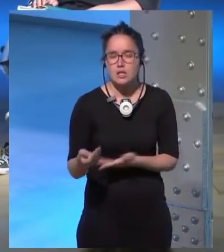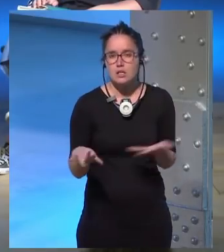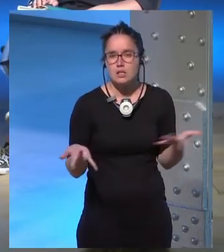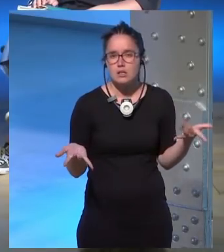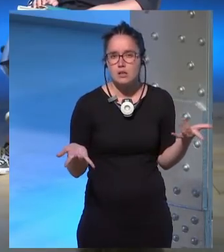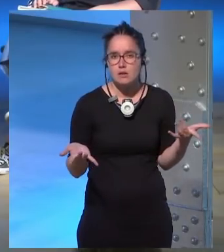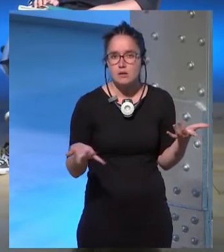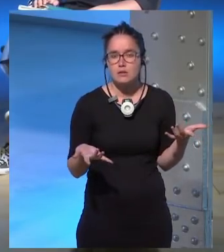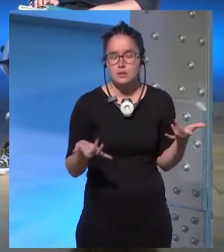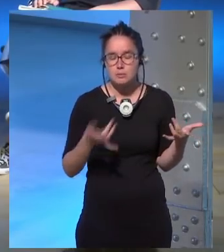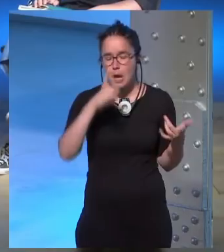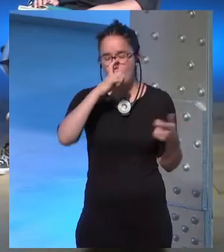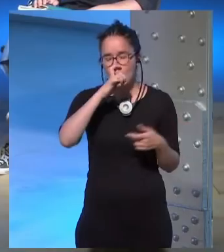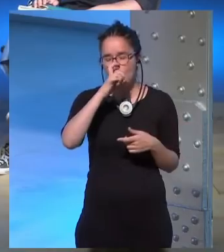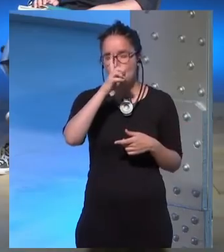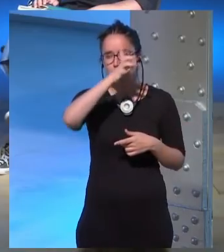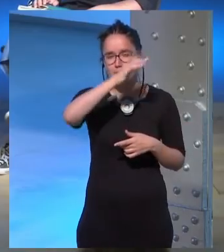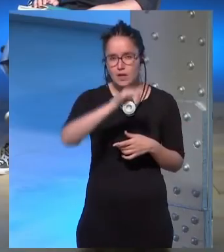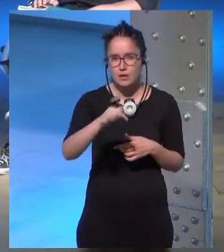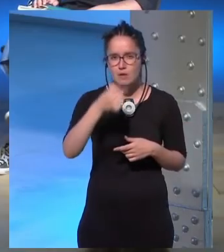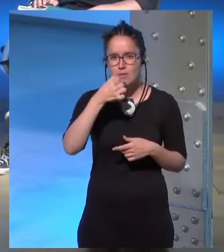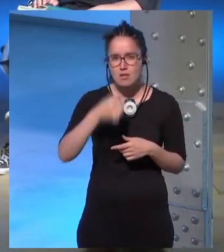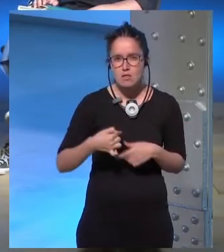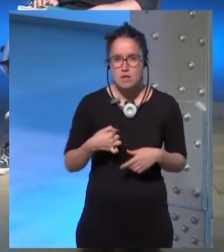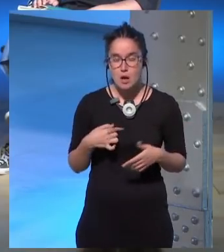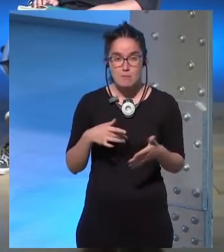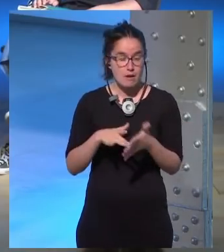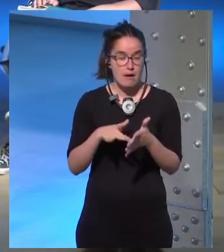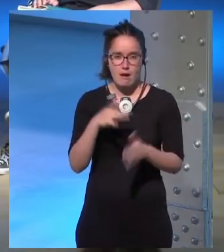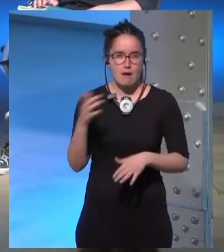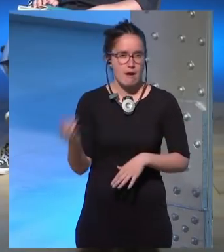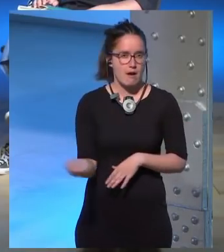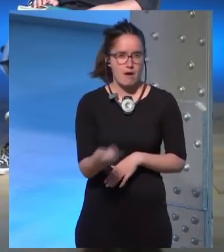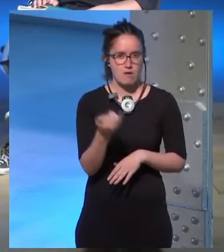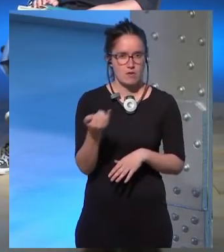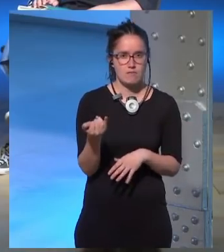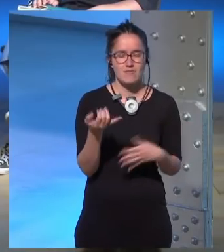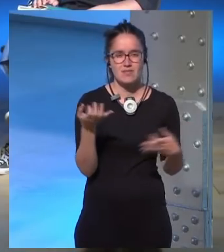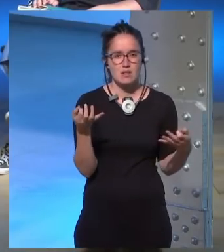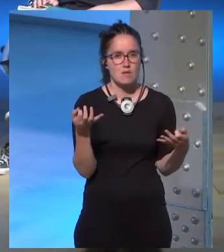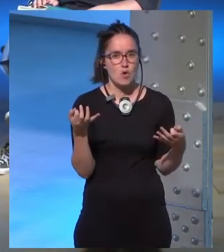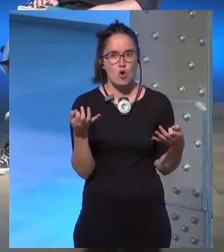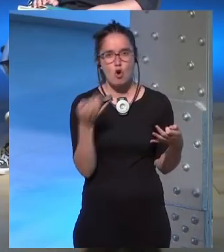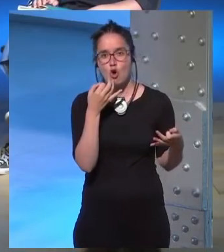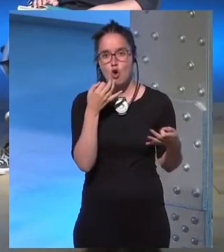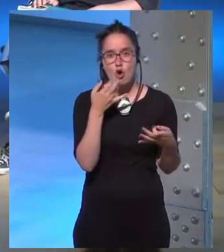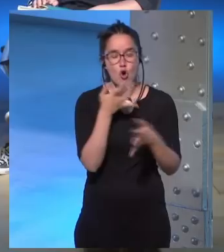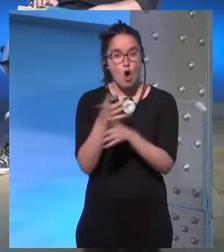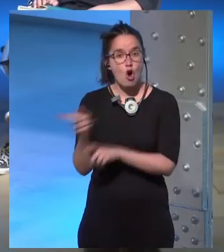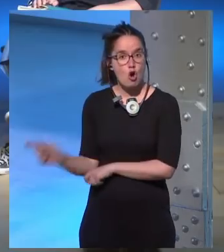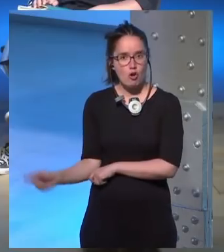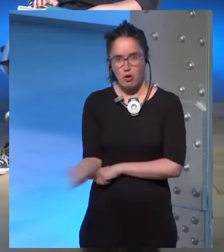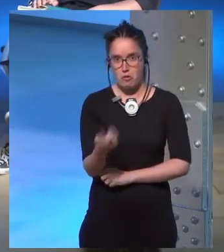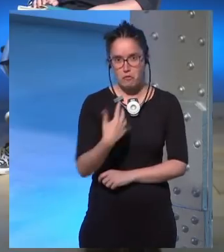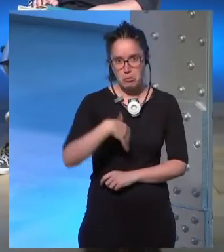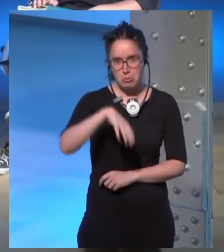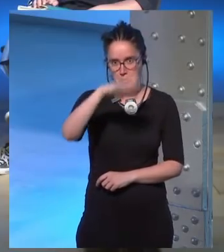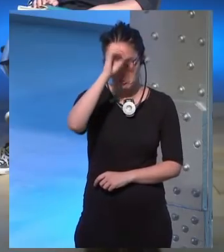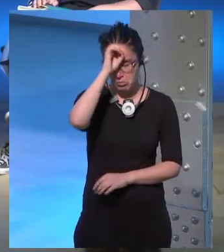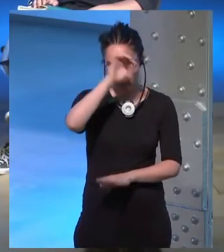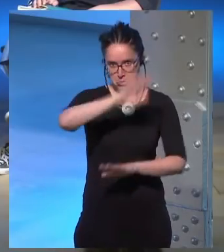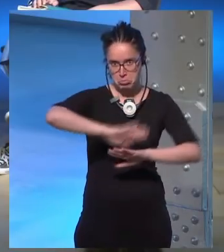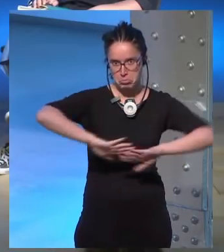don't like it at all. But she's like, all the men go golfing together, and she's like, that's how you get a raise. And she's like, it sucks